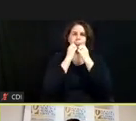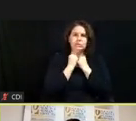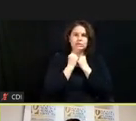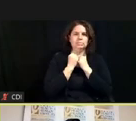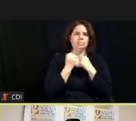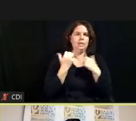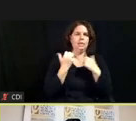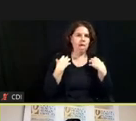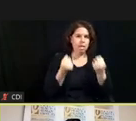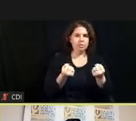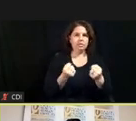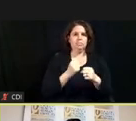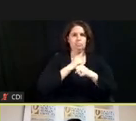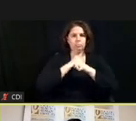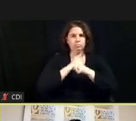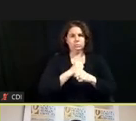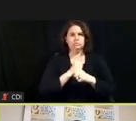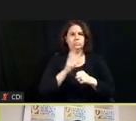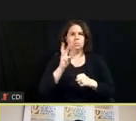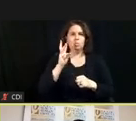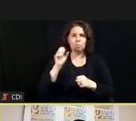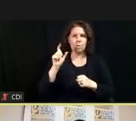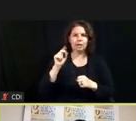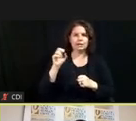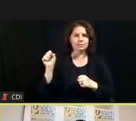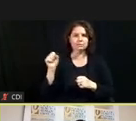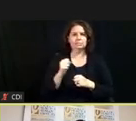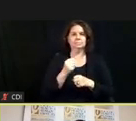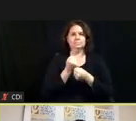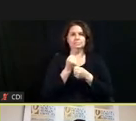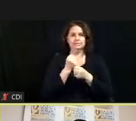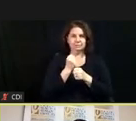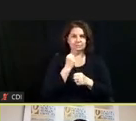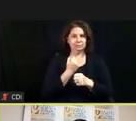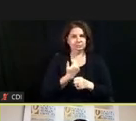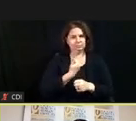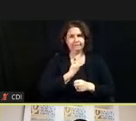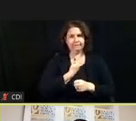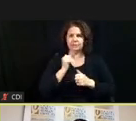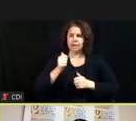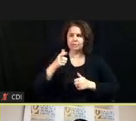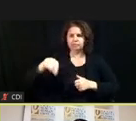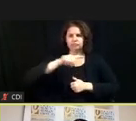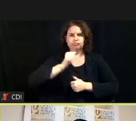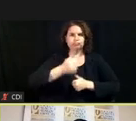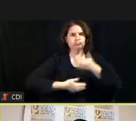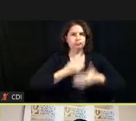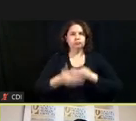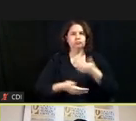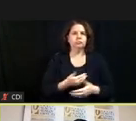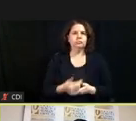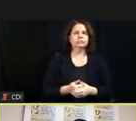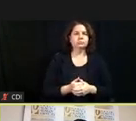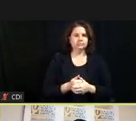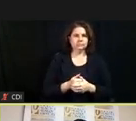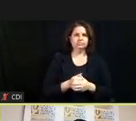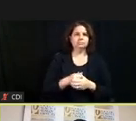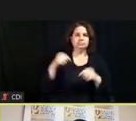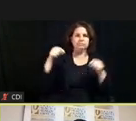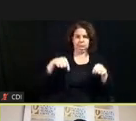all people in Marin County. And this is why we're here. This is why we took on this effort. This is what